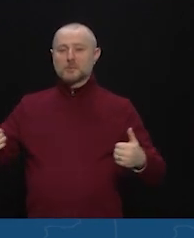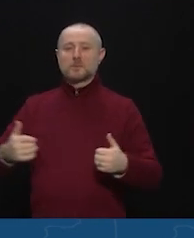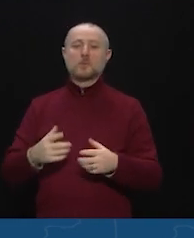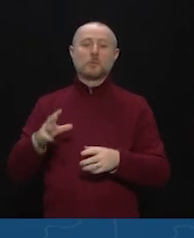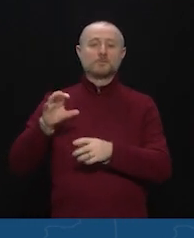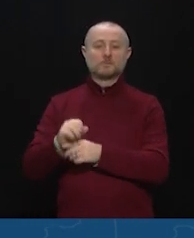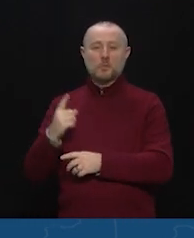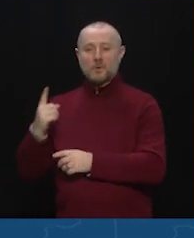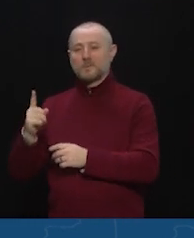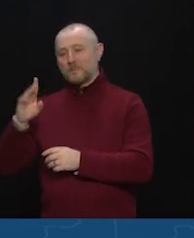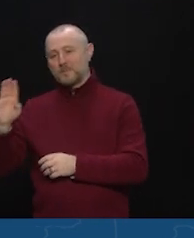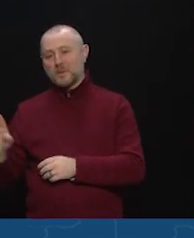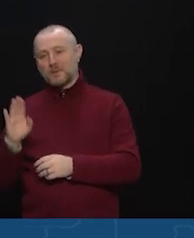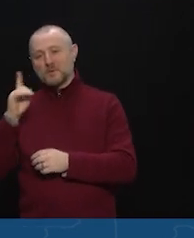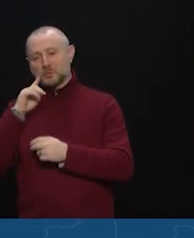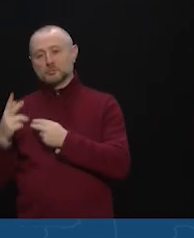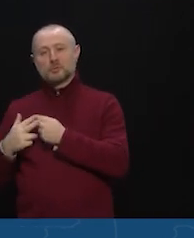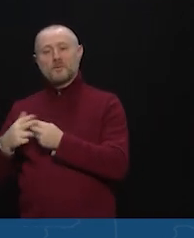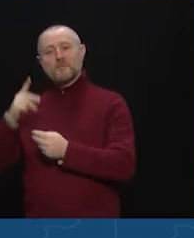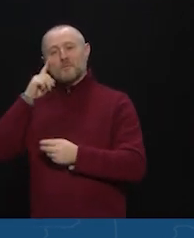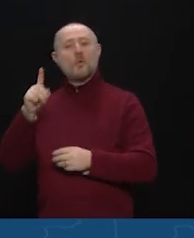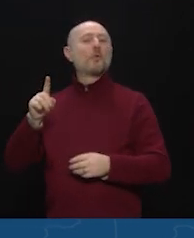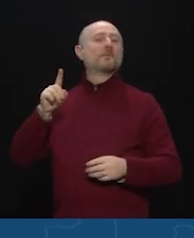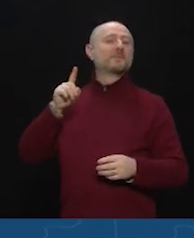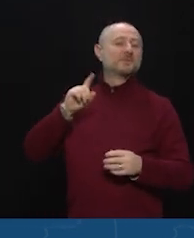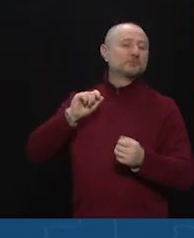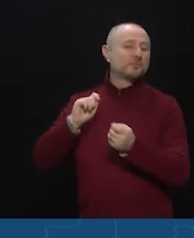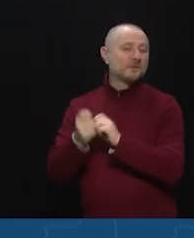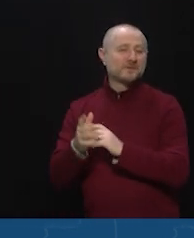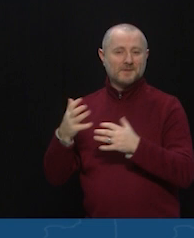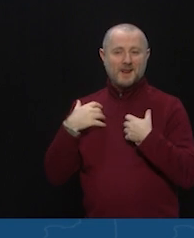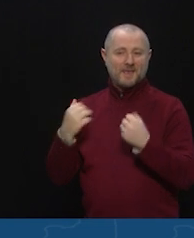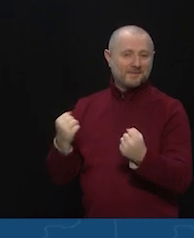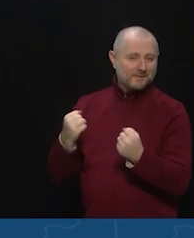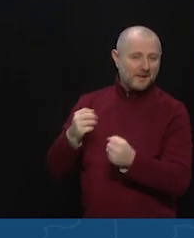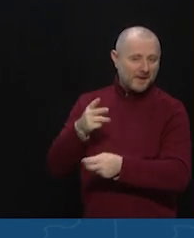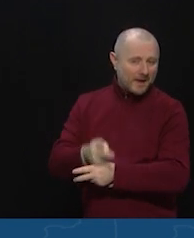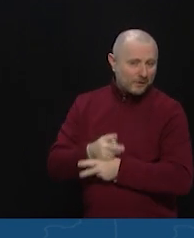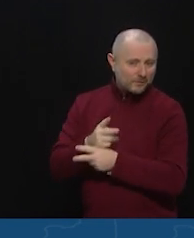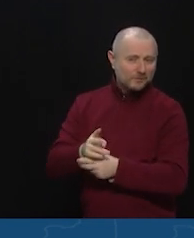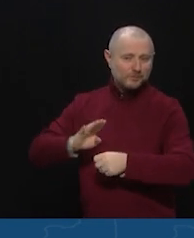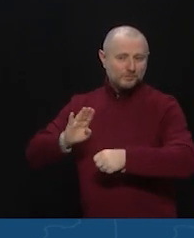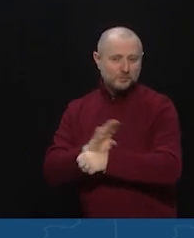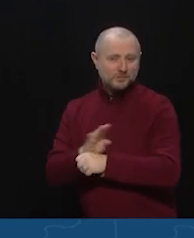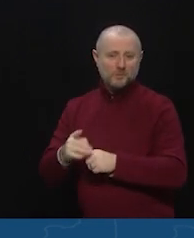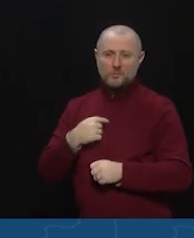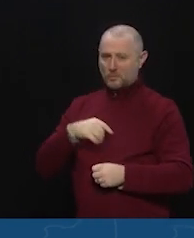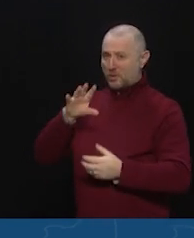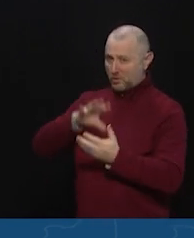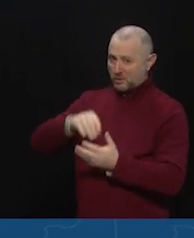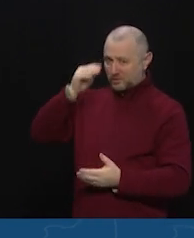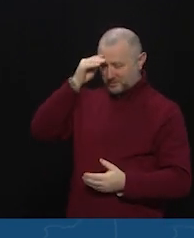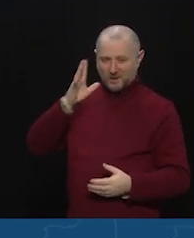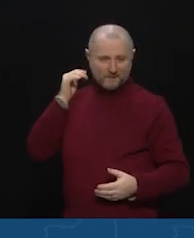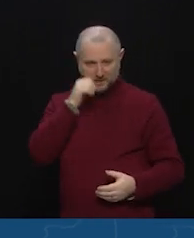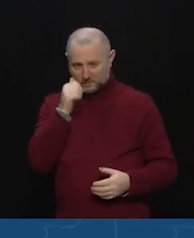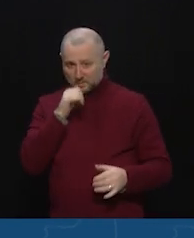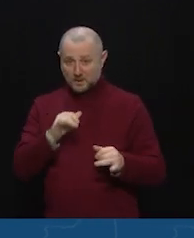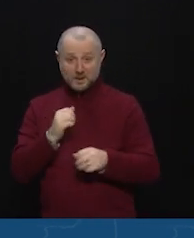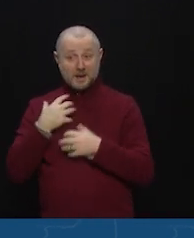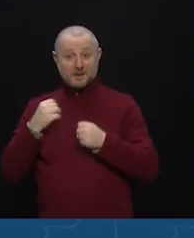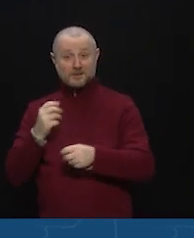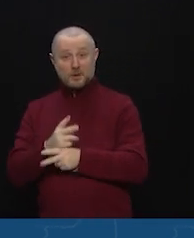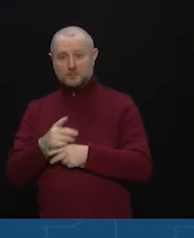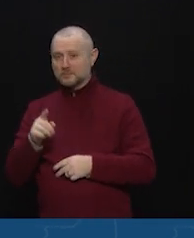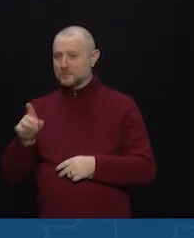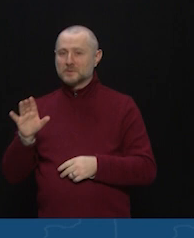in a reserve for transformation for the healthcare industry. Again, we're learning lessons every day in the healthcare side, and we wanted to set that